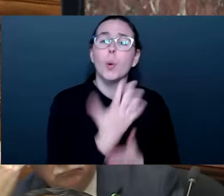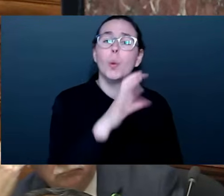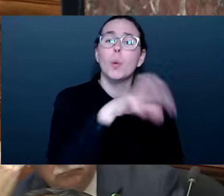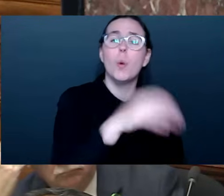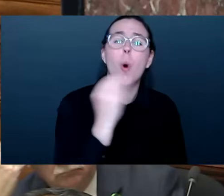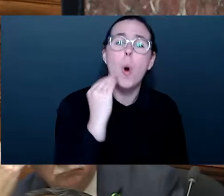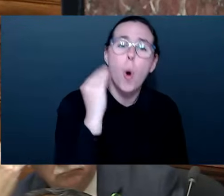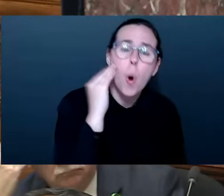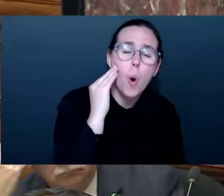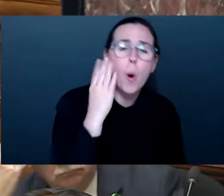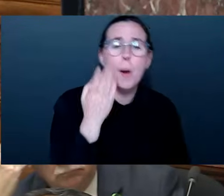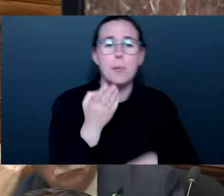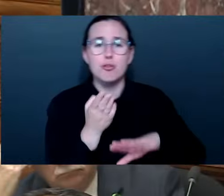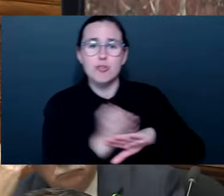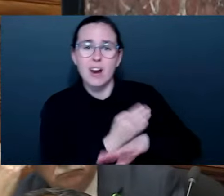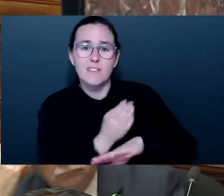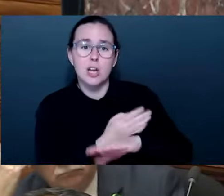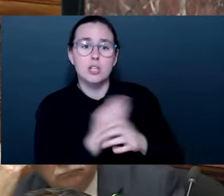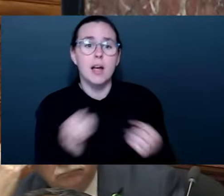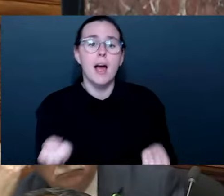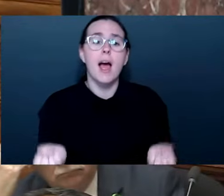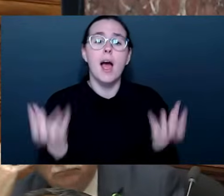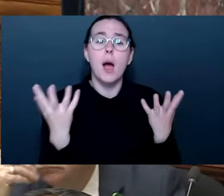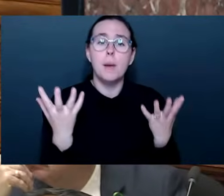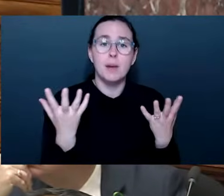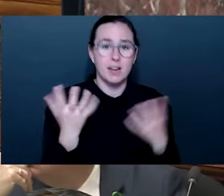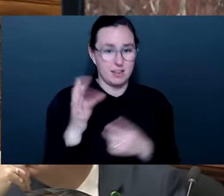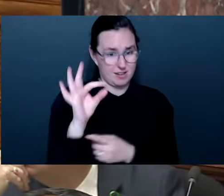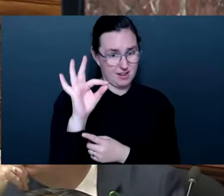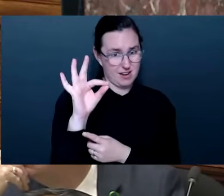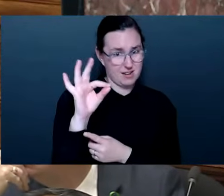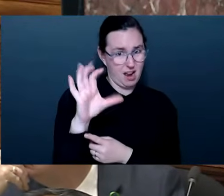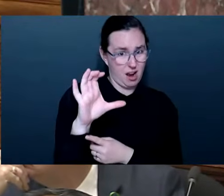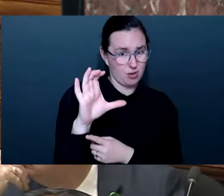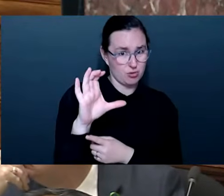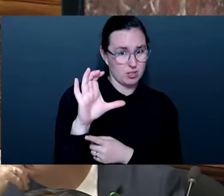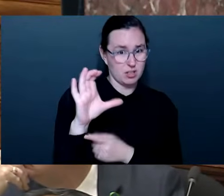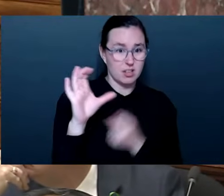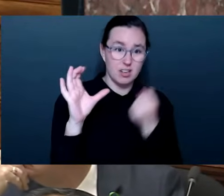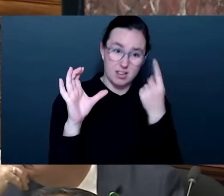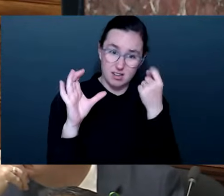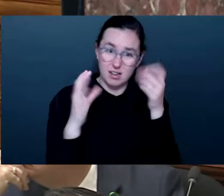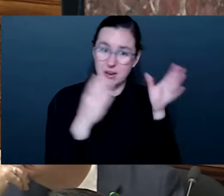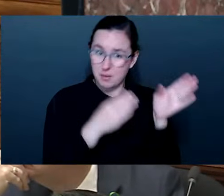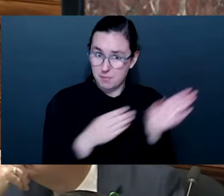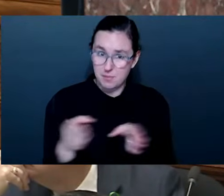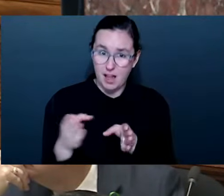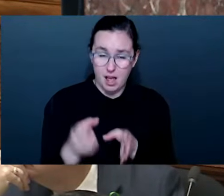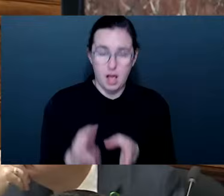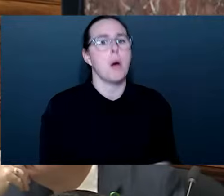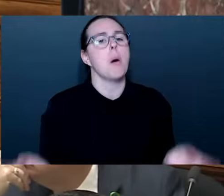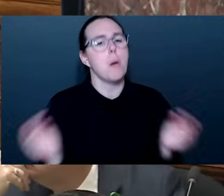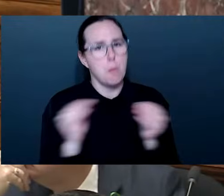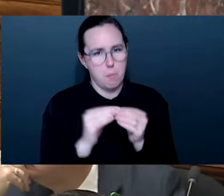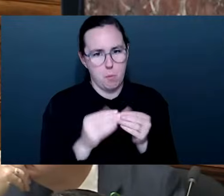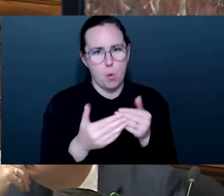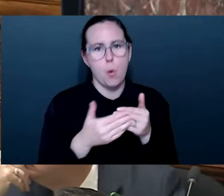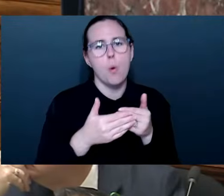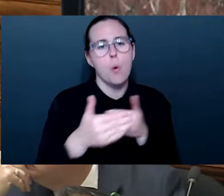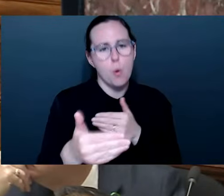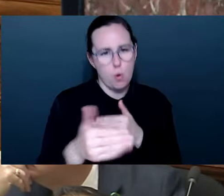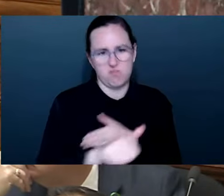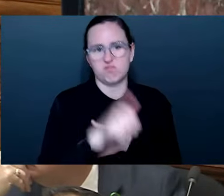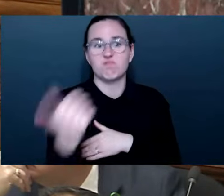more on the way. We've partnered with the City of Vancouver to address encampments along East Hastings and in Crab Park, to